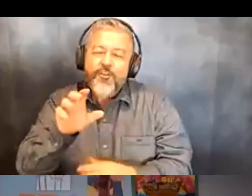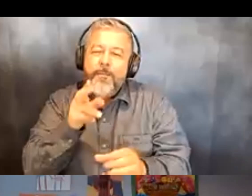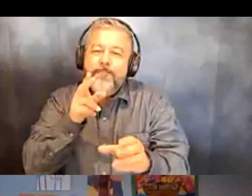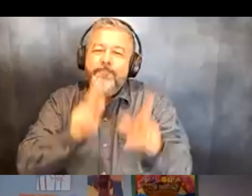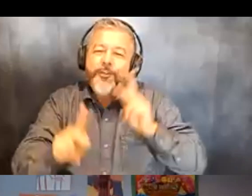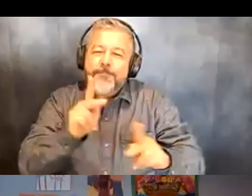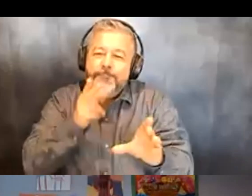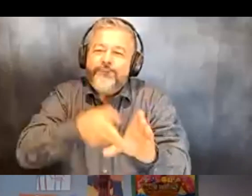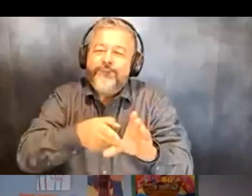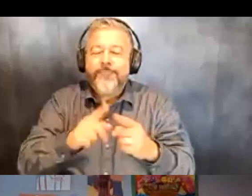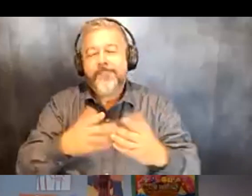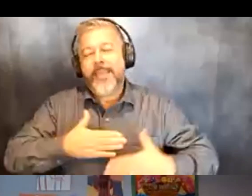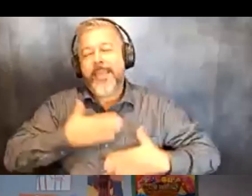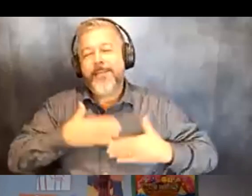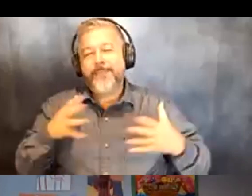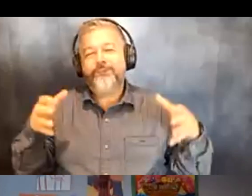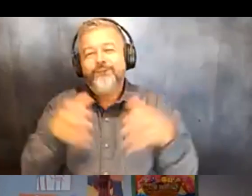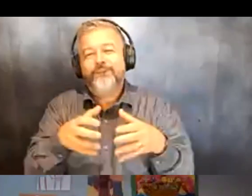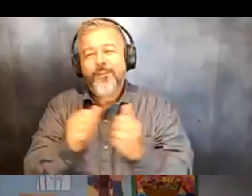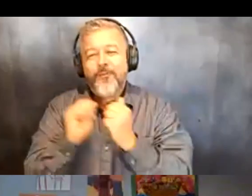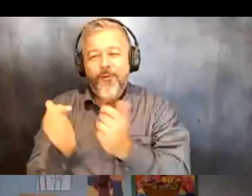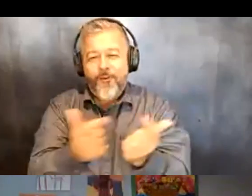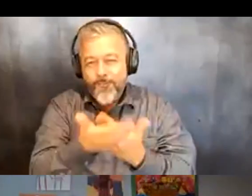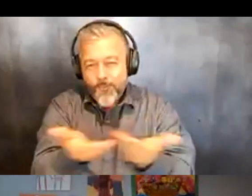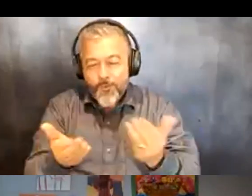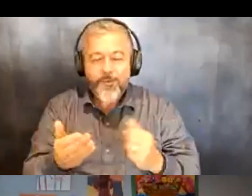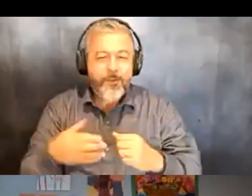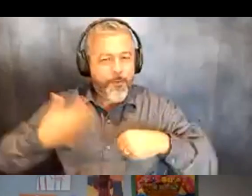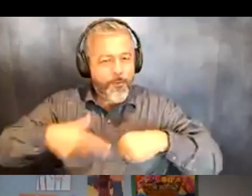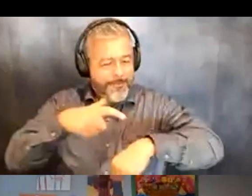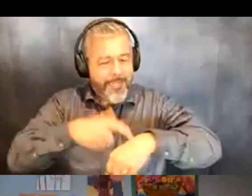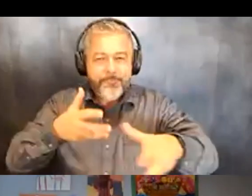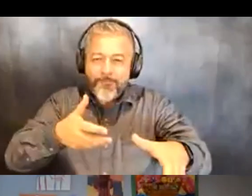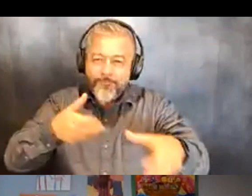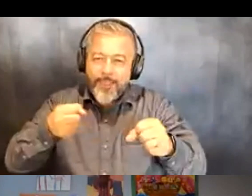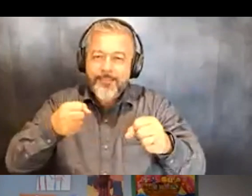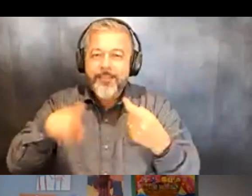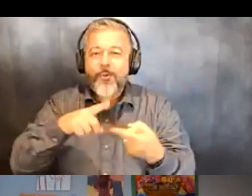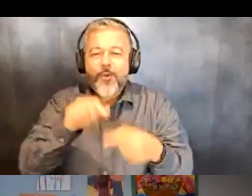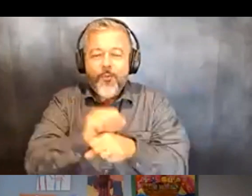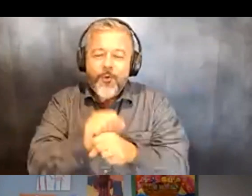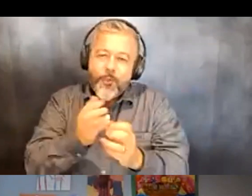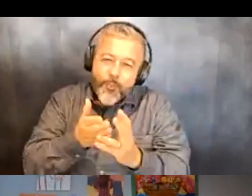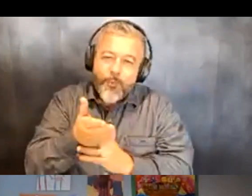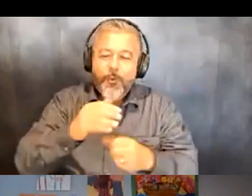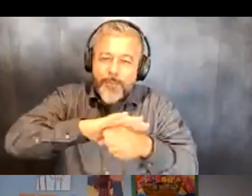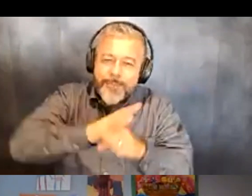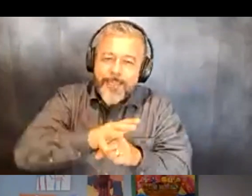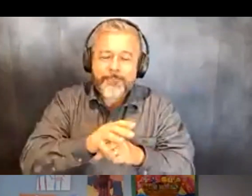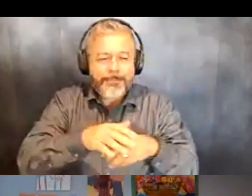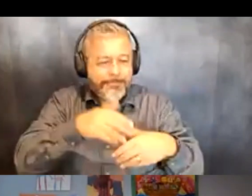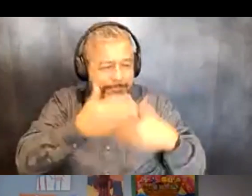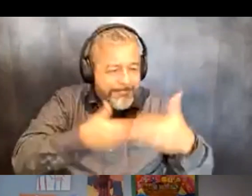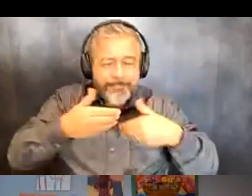with everybody. I have to say, time flies when you're working through a pandemic and you're